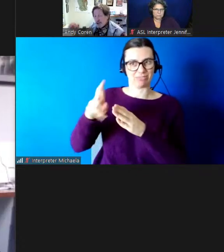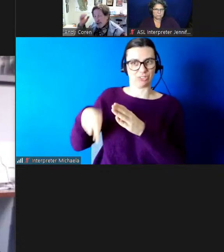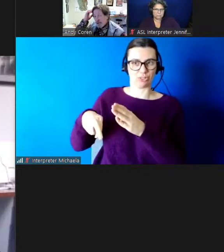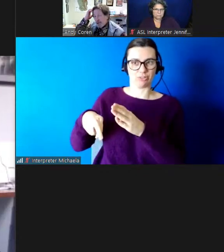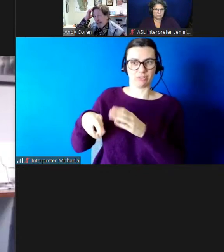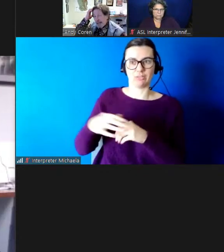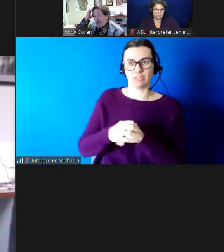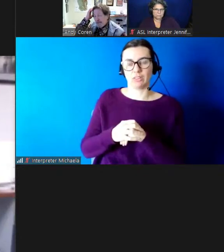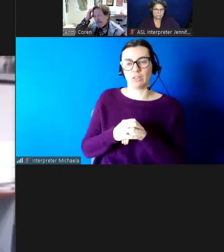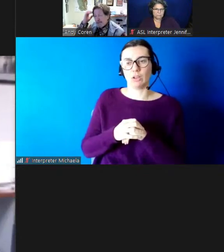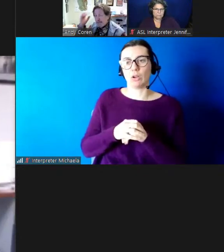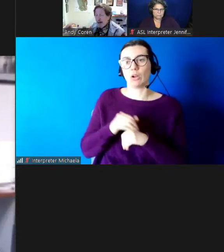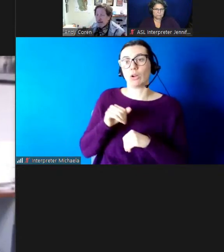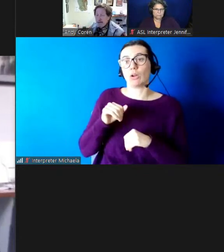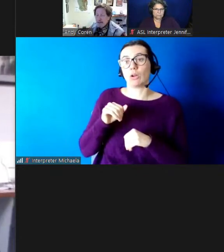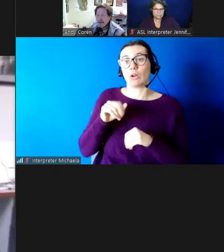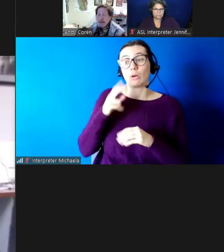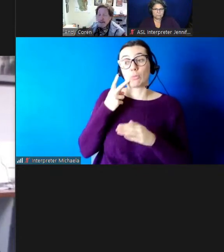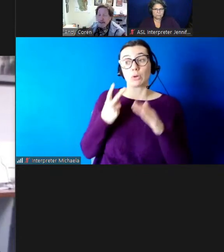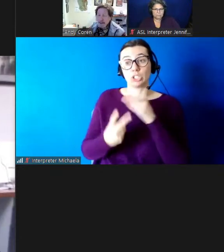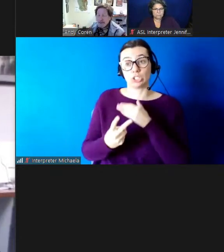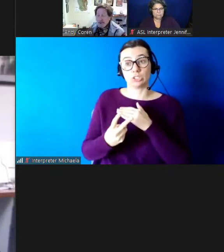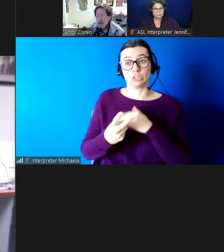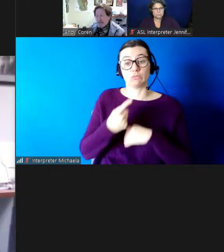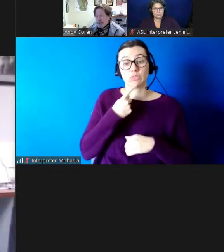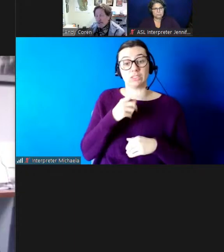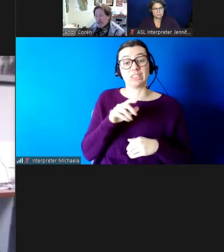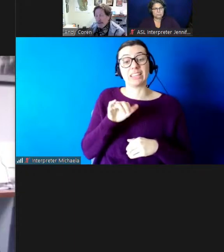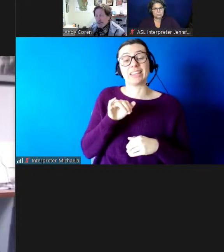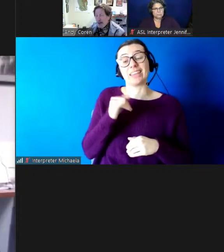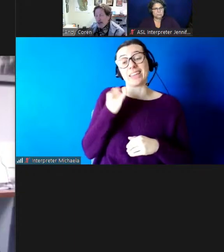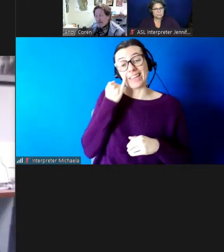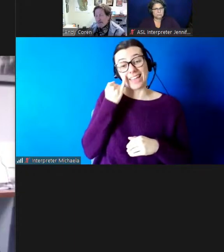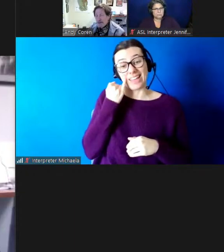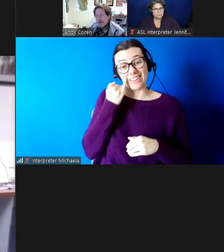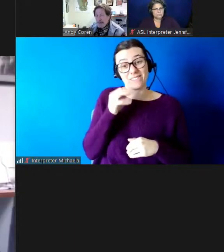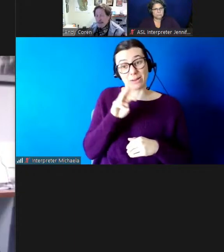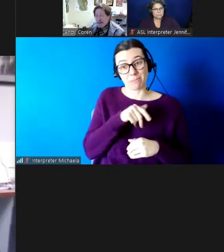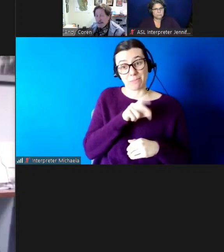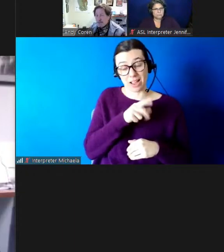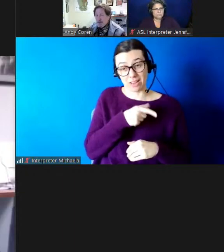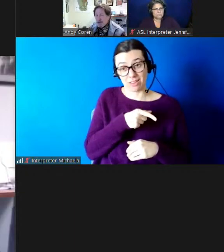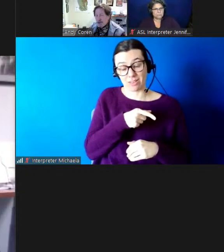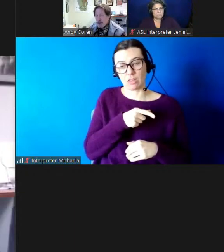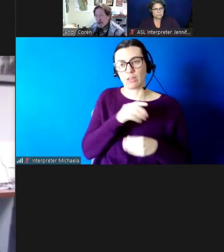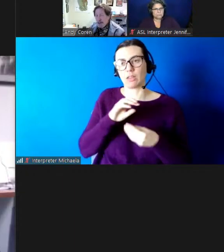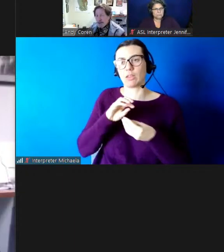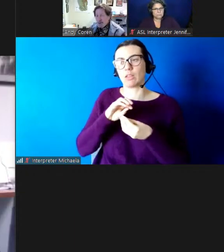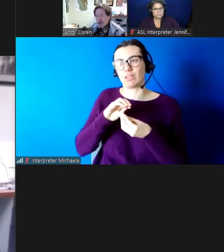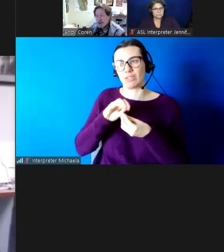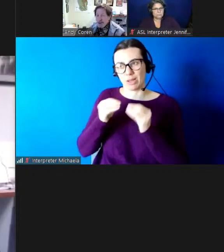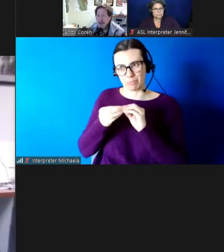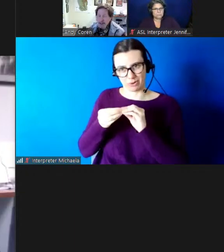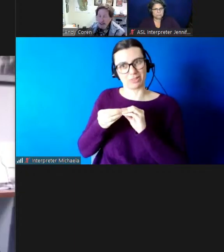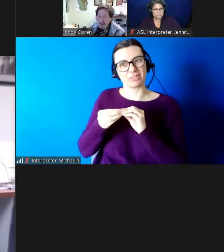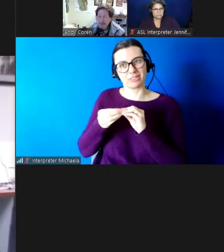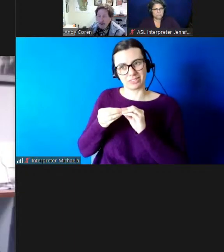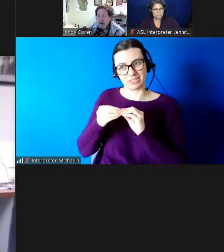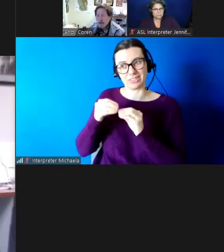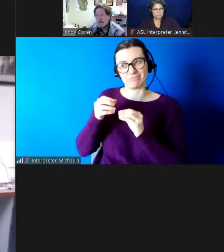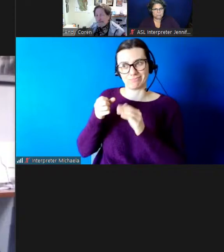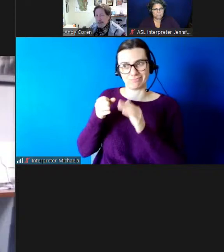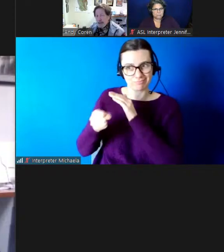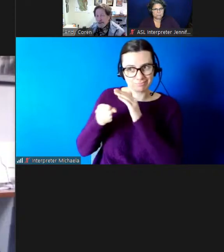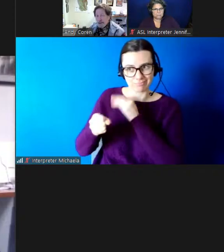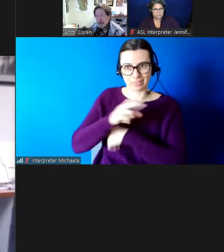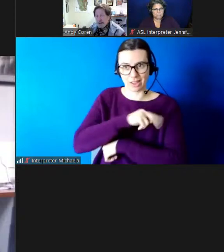Predictions show that even if it's mild, the numbers in the hospitals may exceed what we saw last winter and last